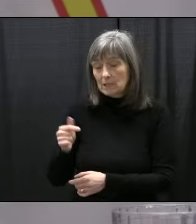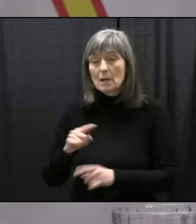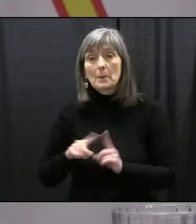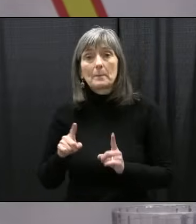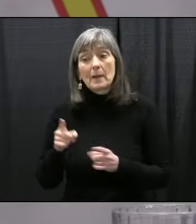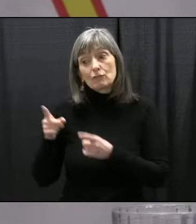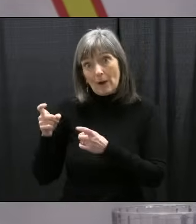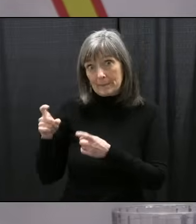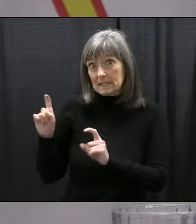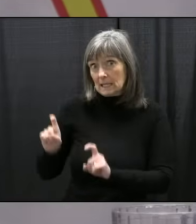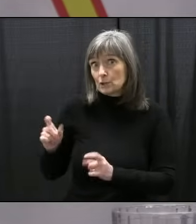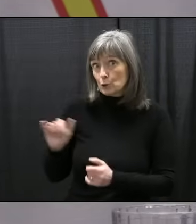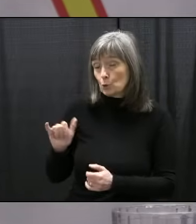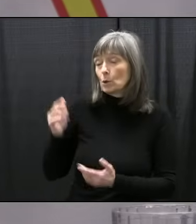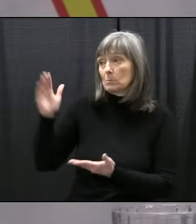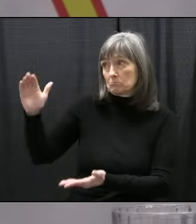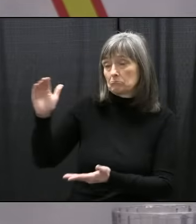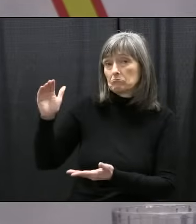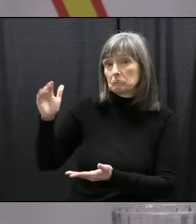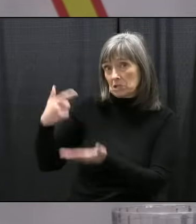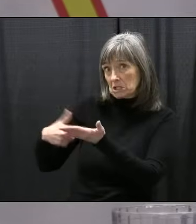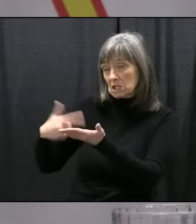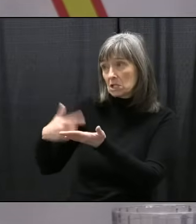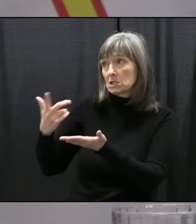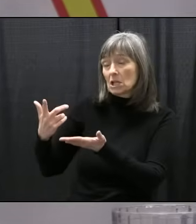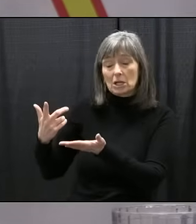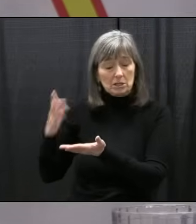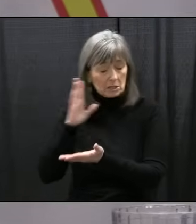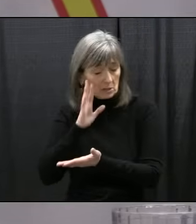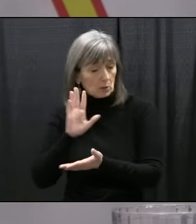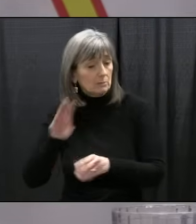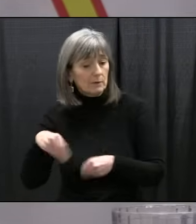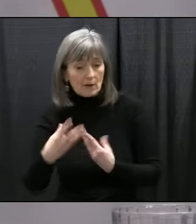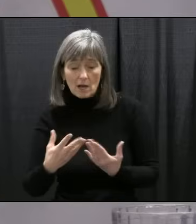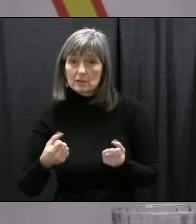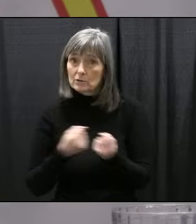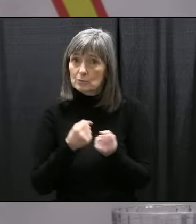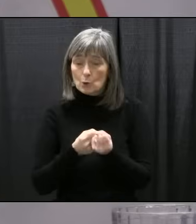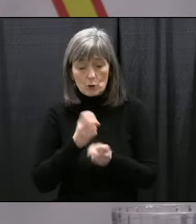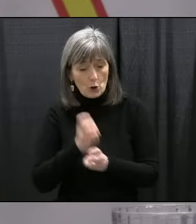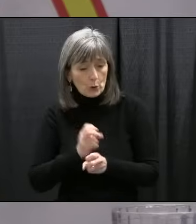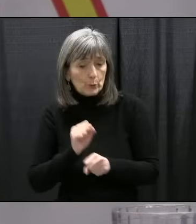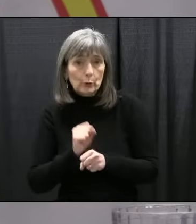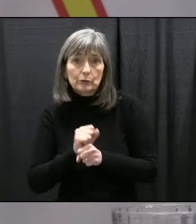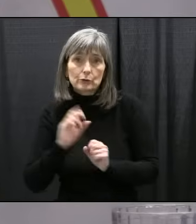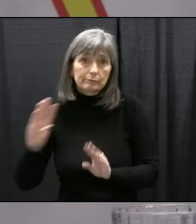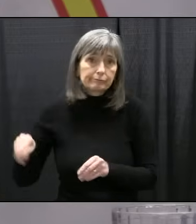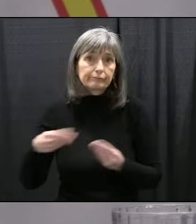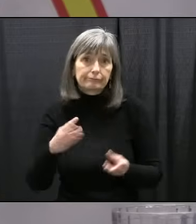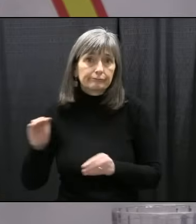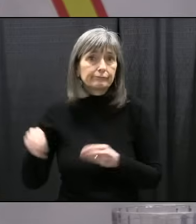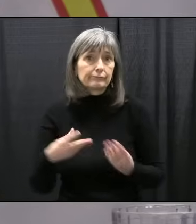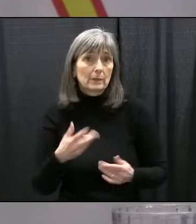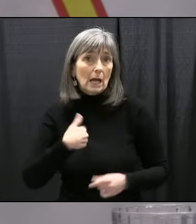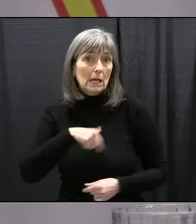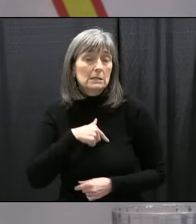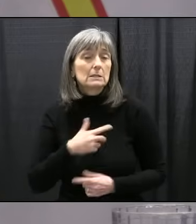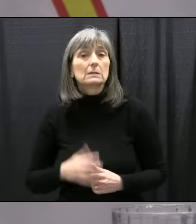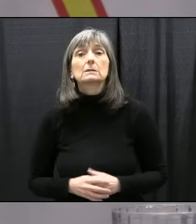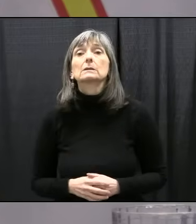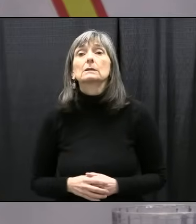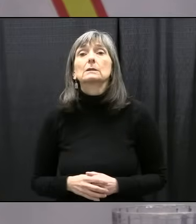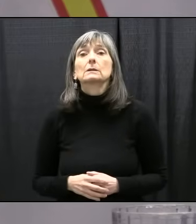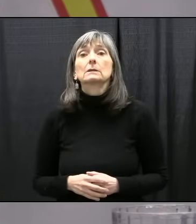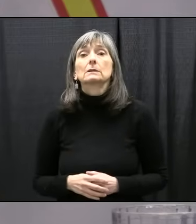tests. And he assures me that they are there to support us and are working diligently to ensure that we get that supply. There hasn't been